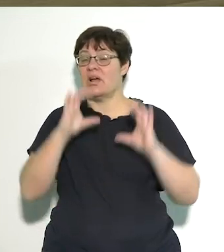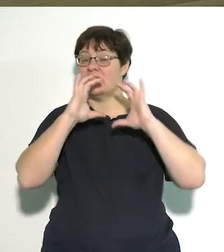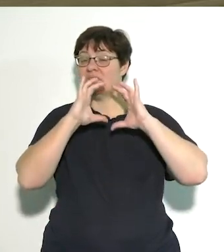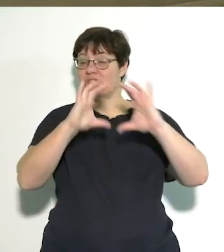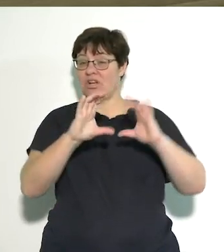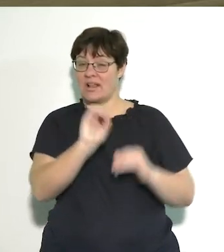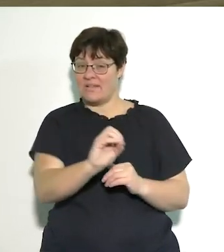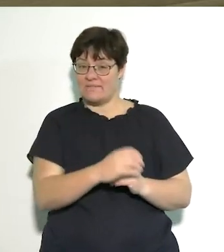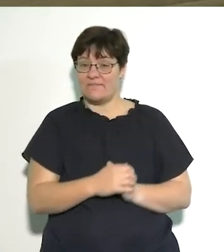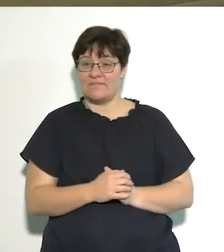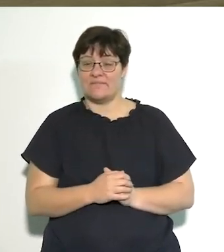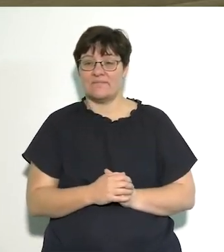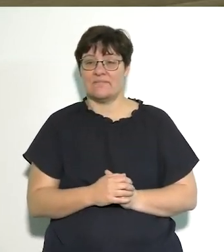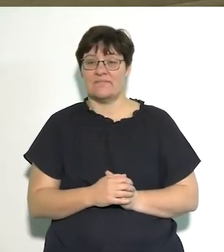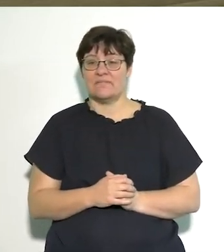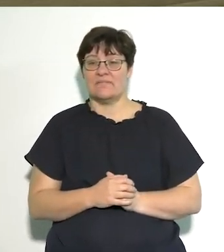There's a circle,